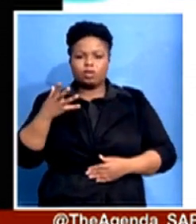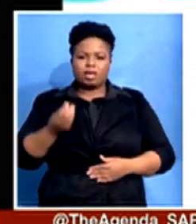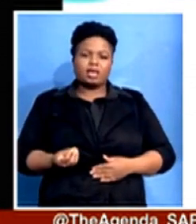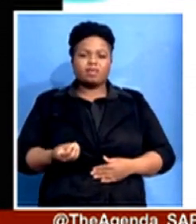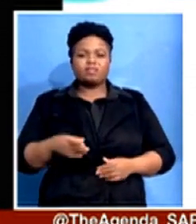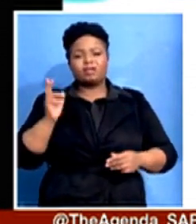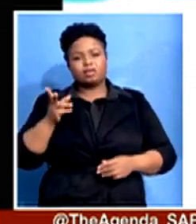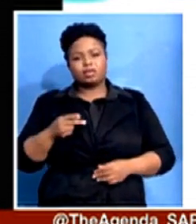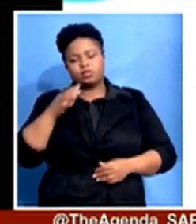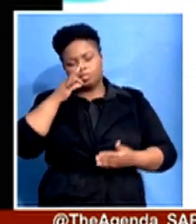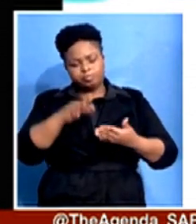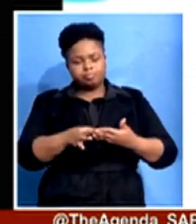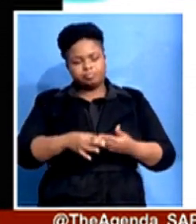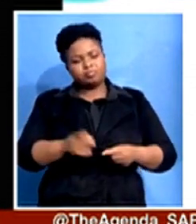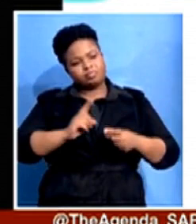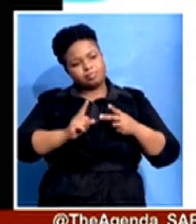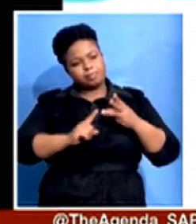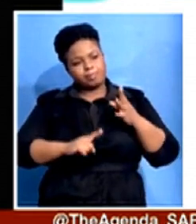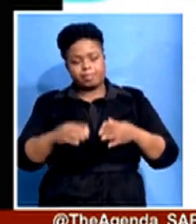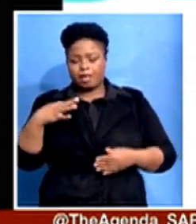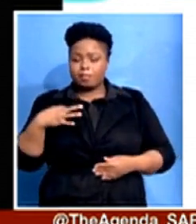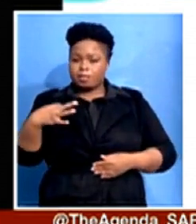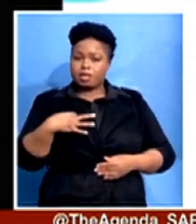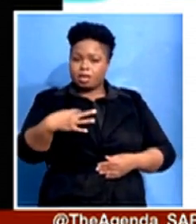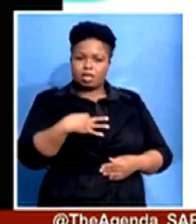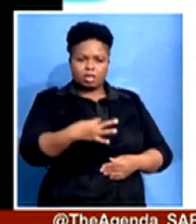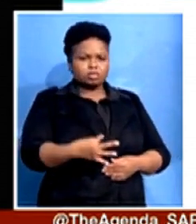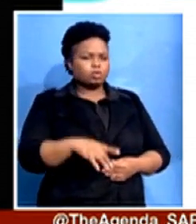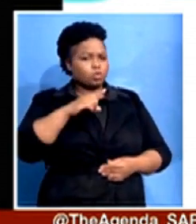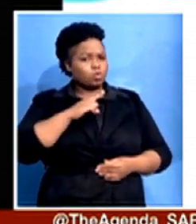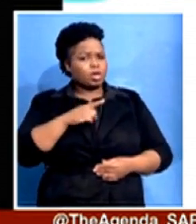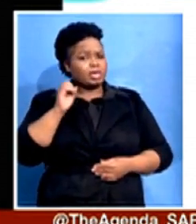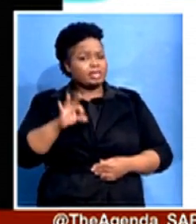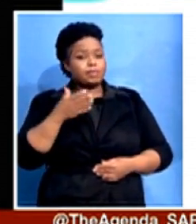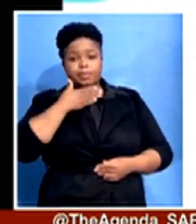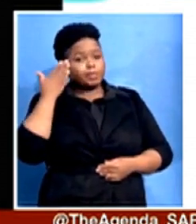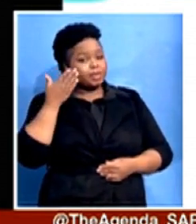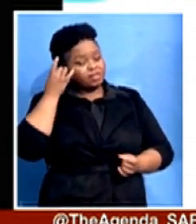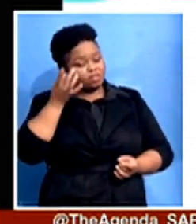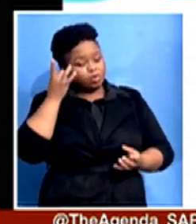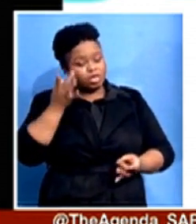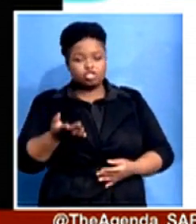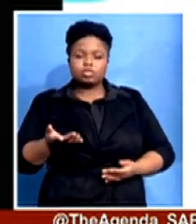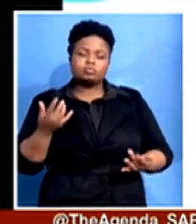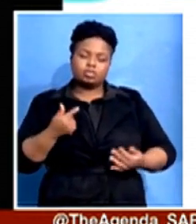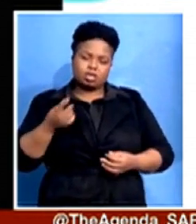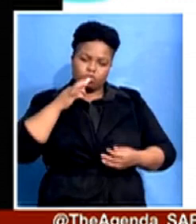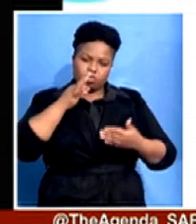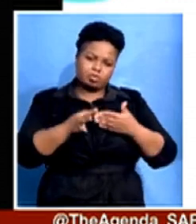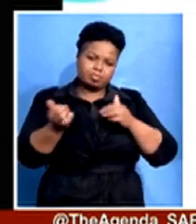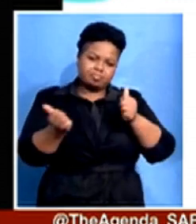these applicants that wherein they do not have such data, we recommend that they partner with our local